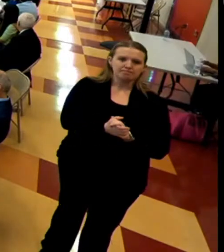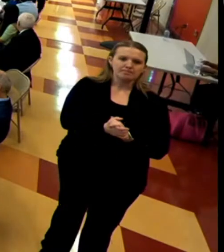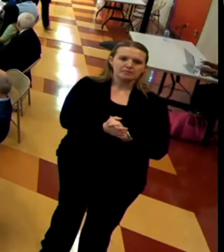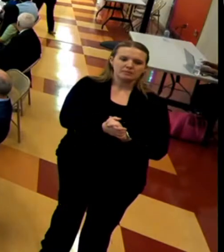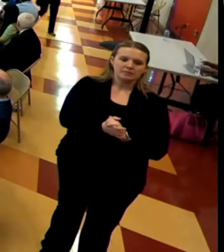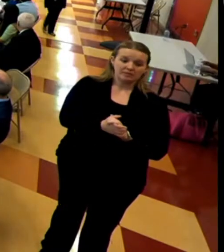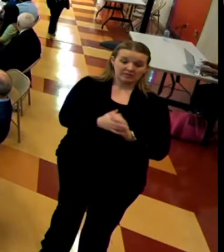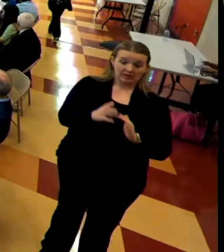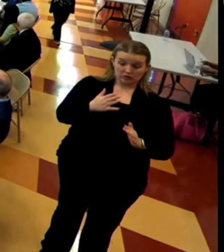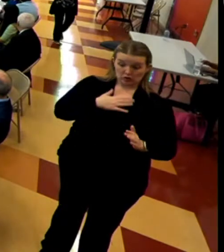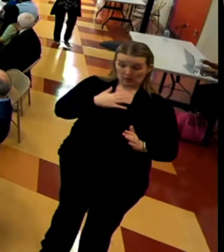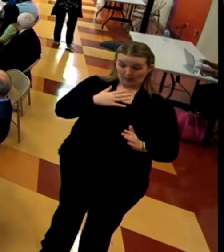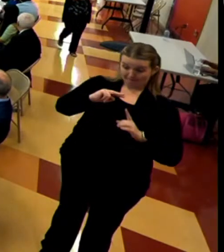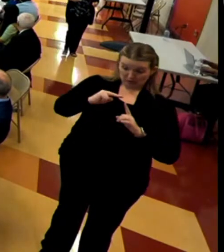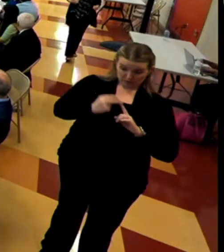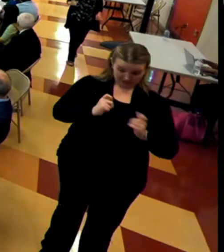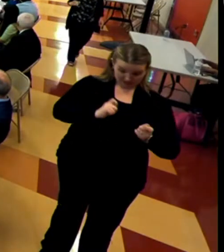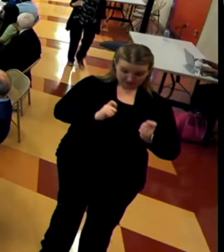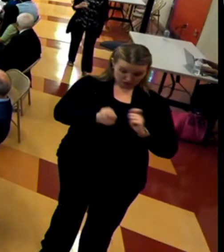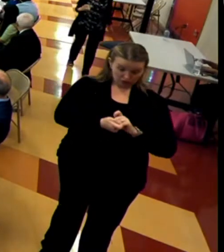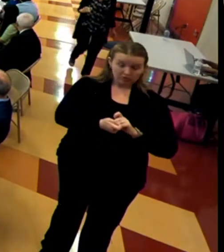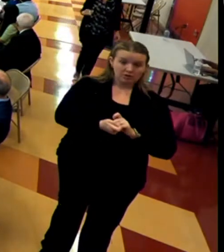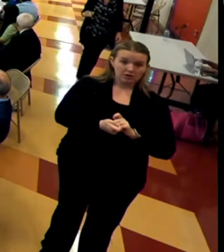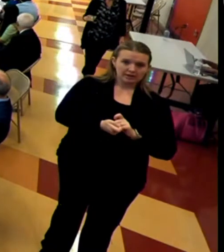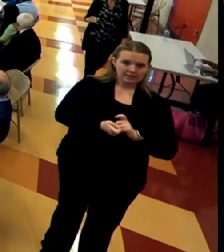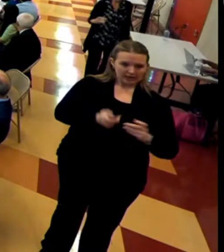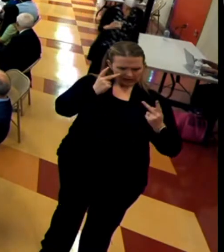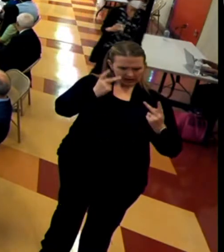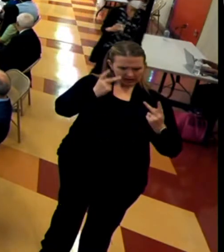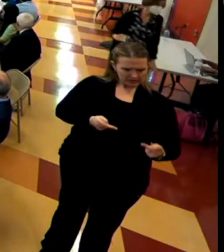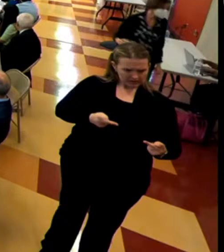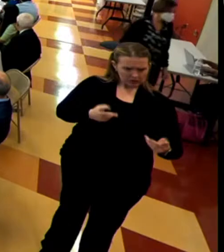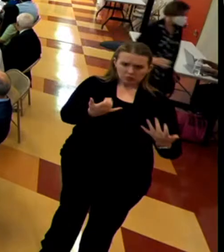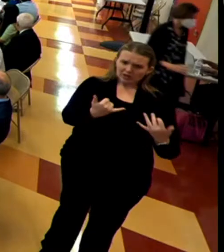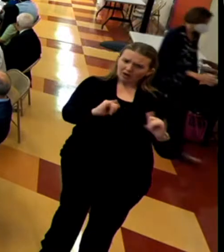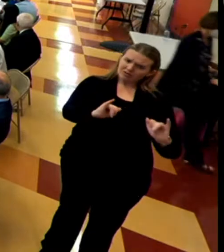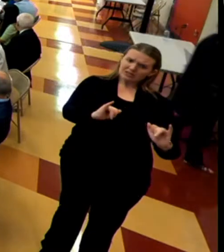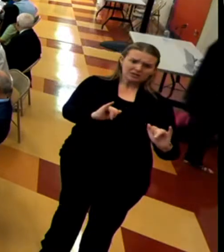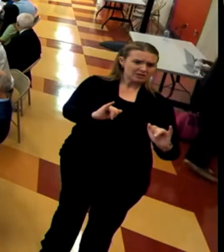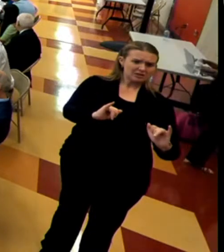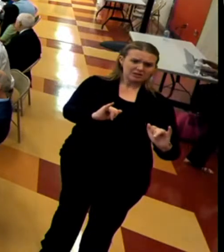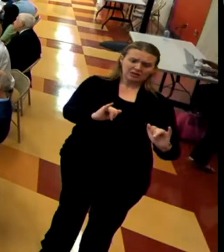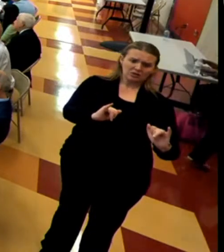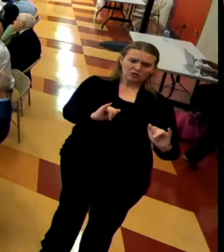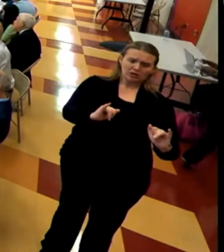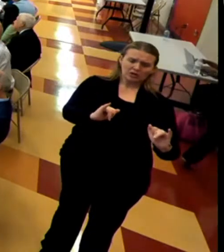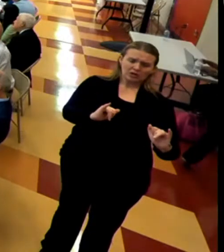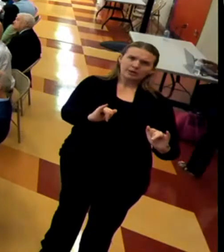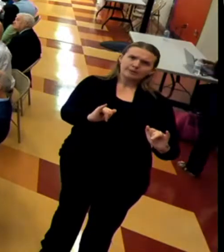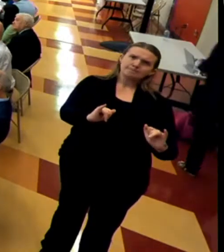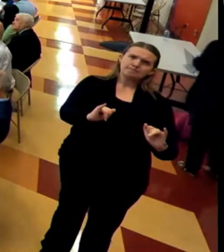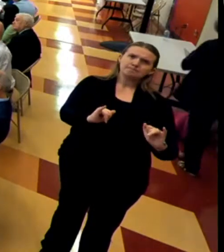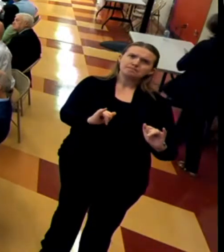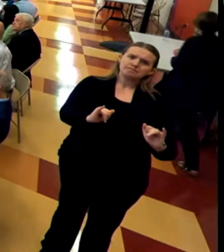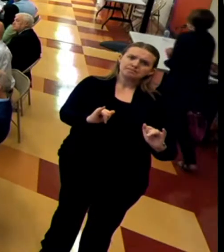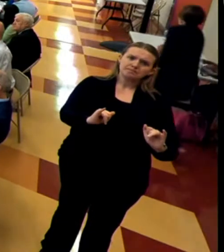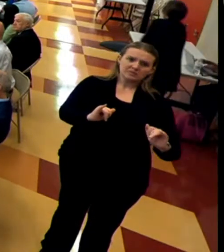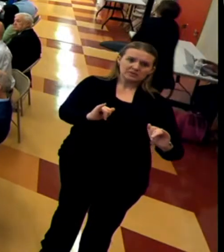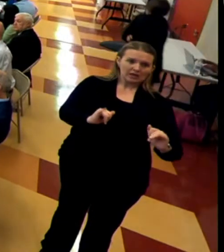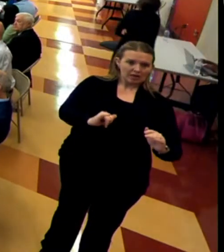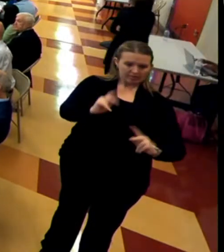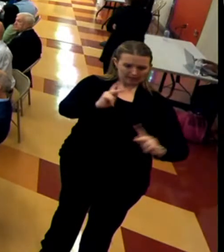has changed my perspective. And to see that we are still giving, that we are still not giving, that we are still balancing